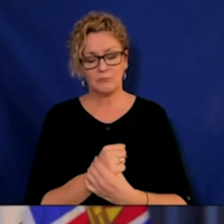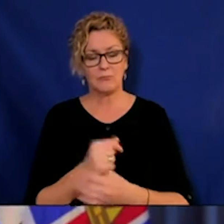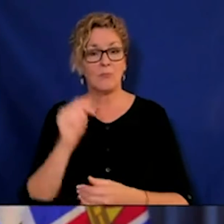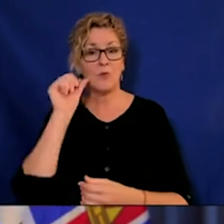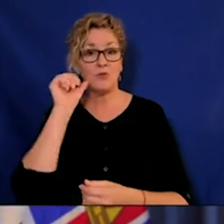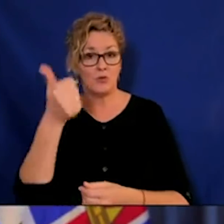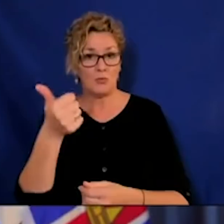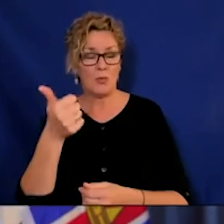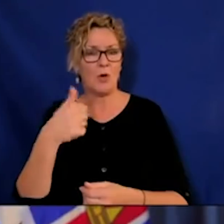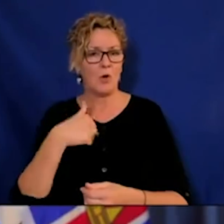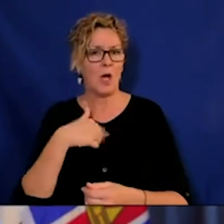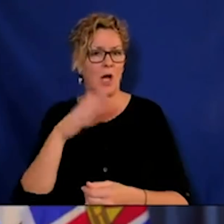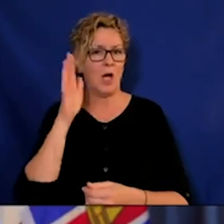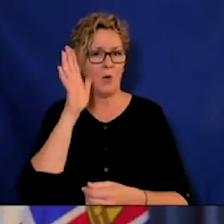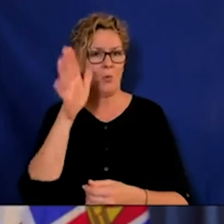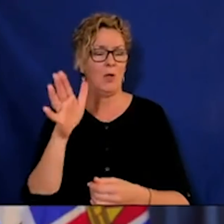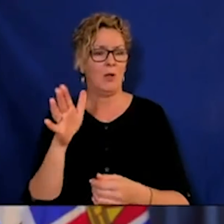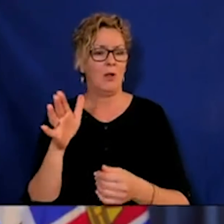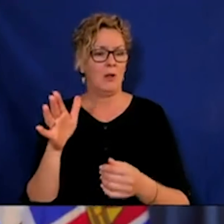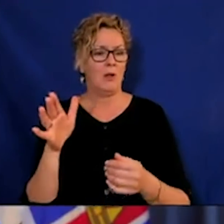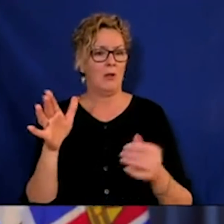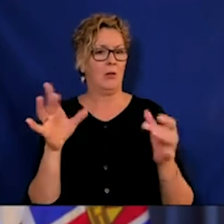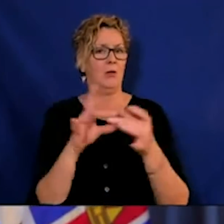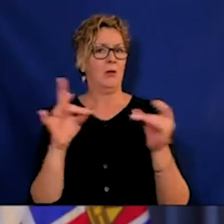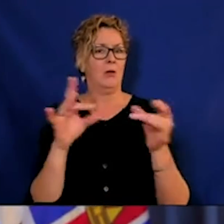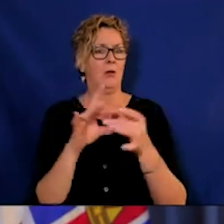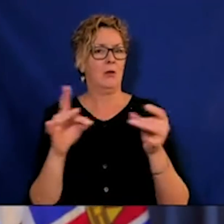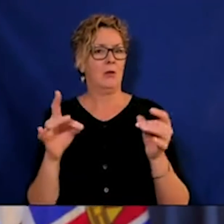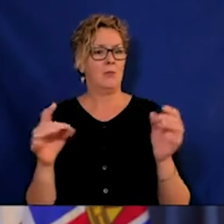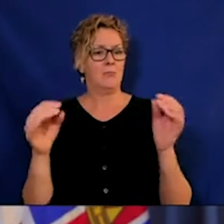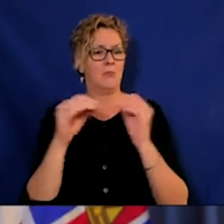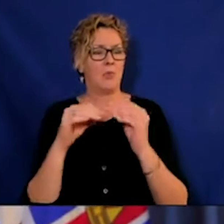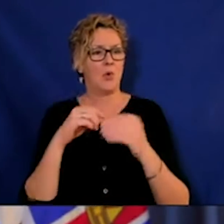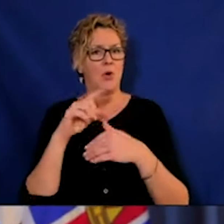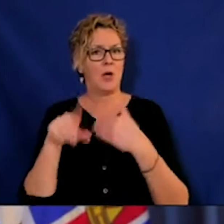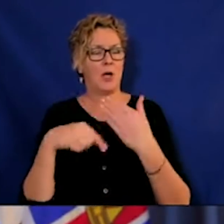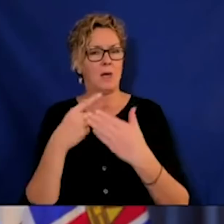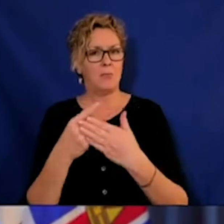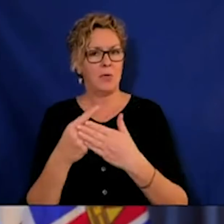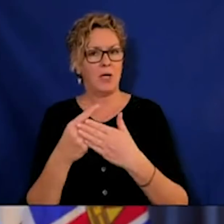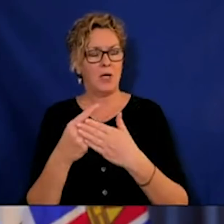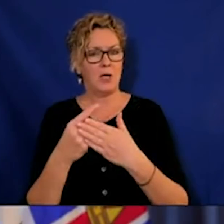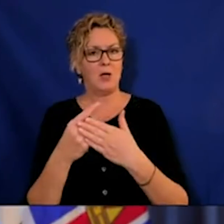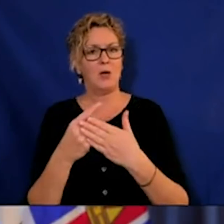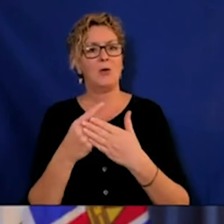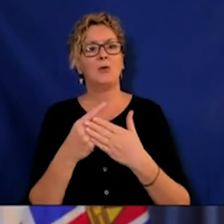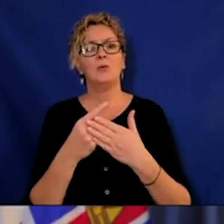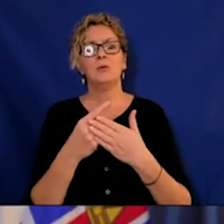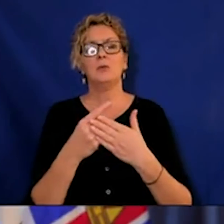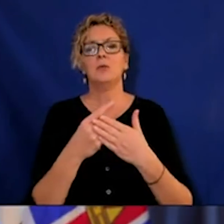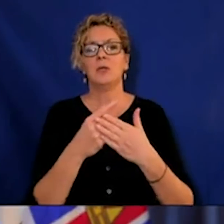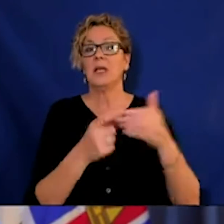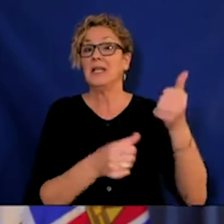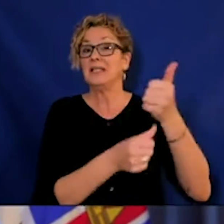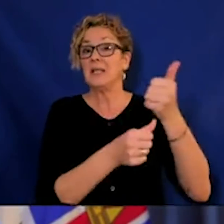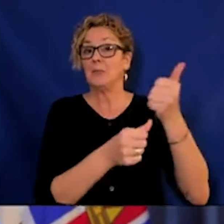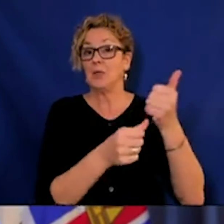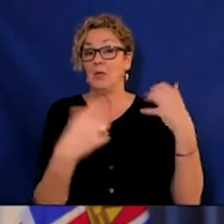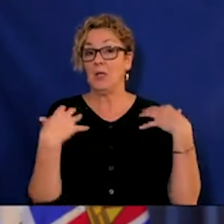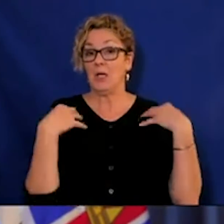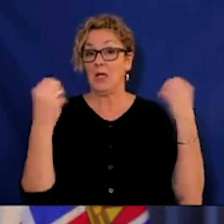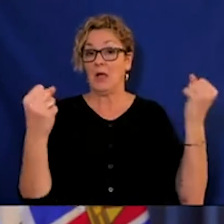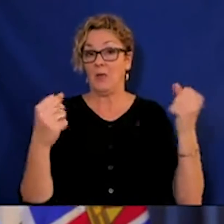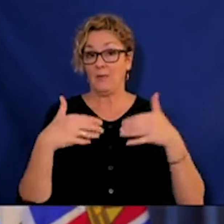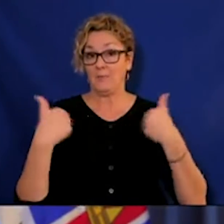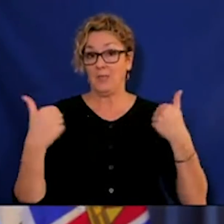have something to say tomorrow with respect to the recommendations presented to me by the Deputy Minister Stephen Brown with